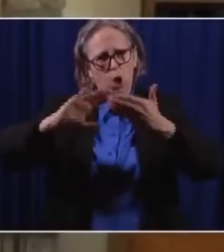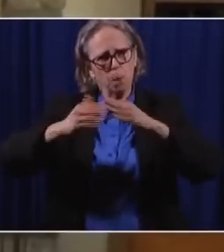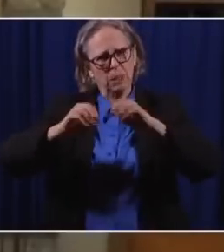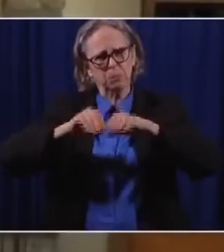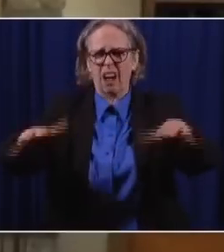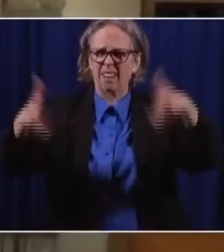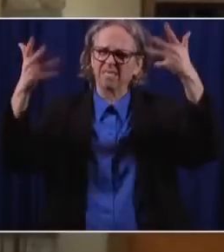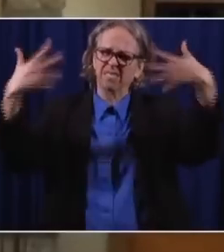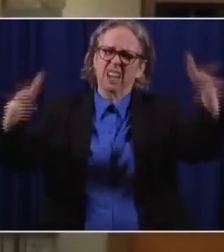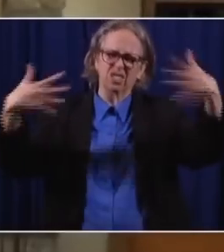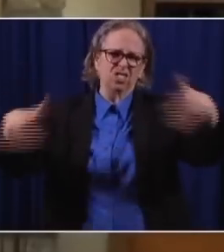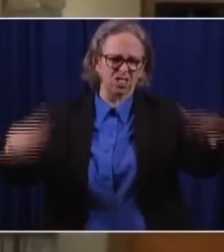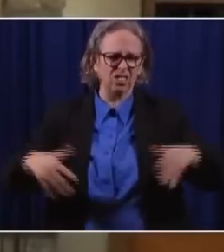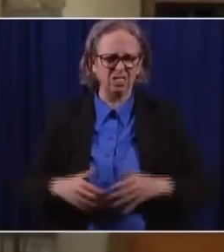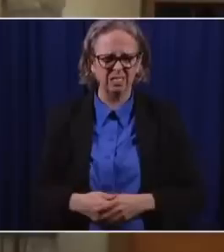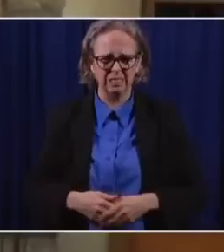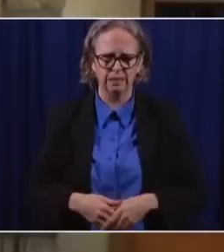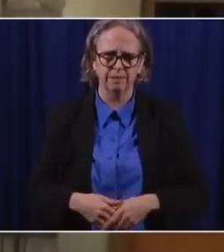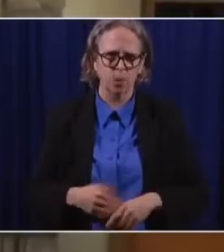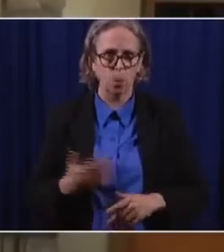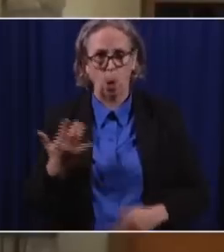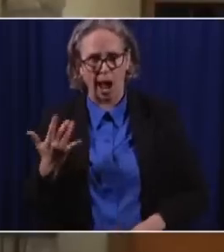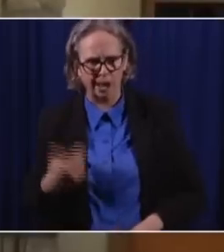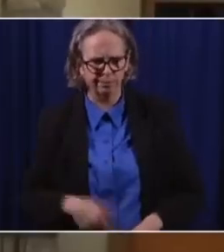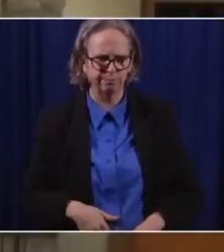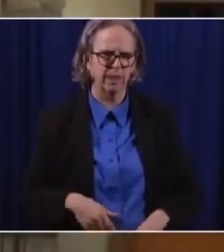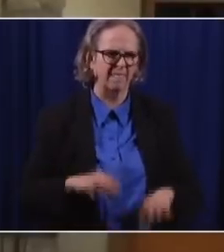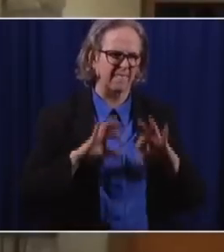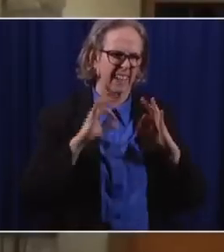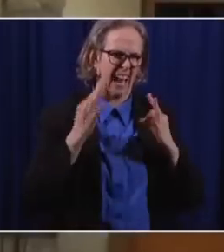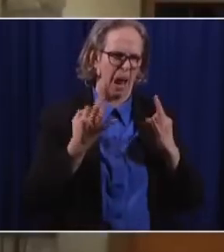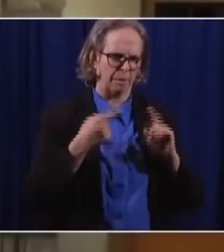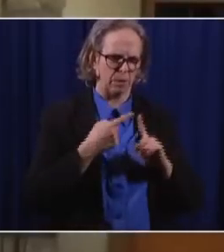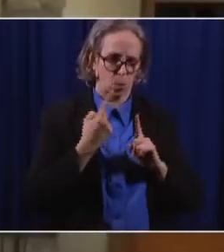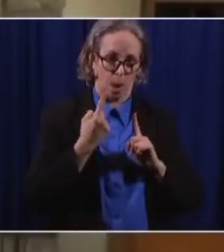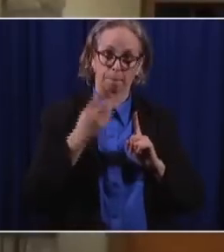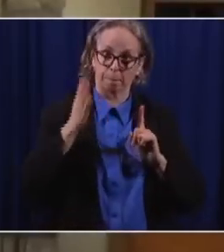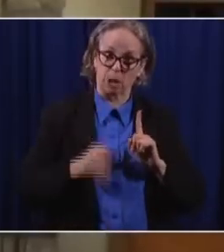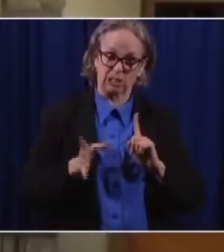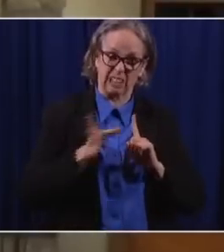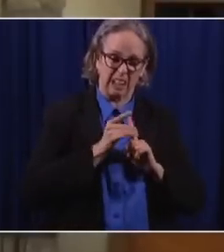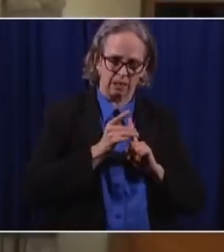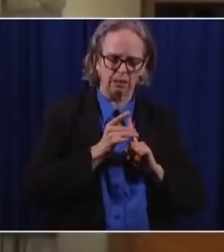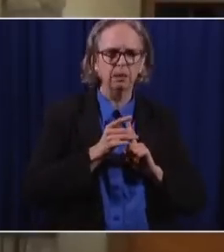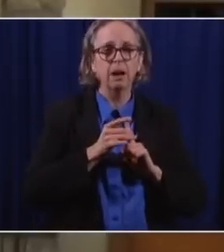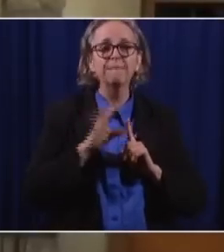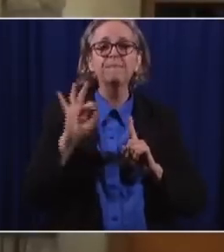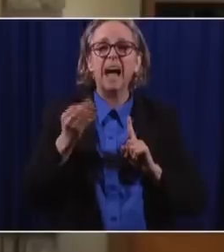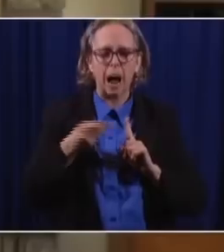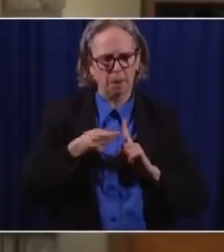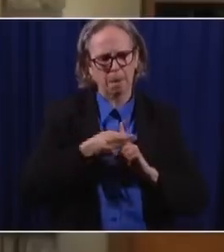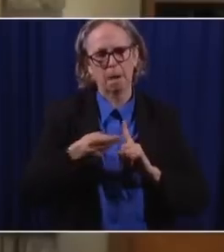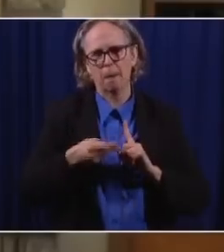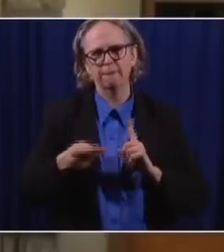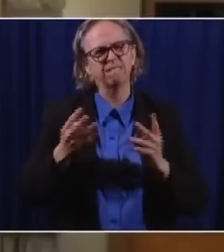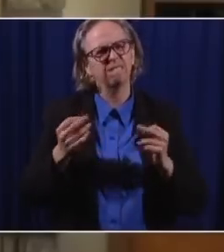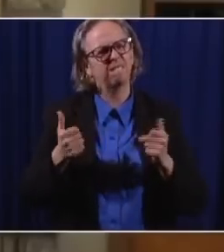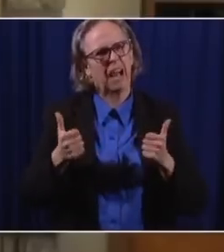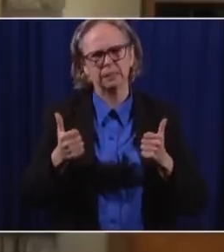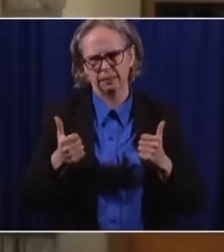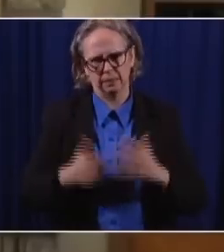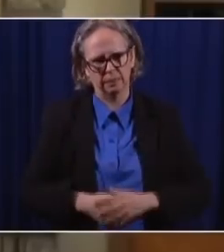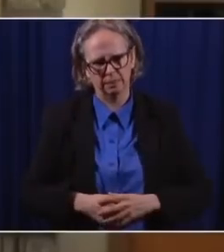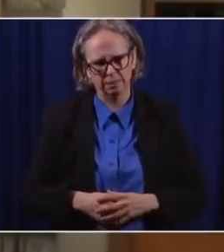So when one person gets the virus, so does the rest of the people who live in the home. Schools are continuing to do a great